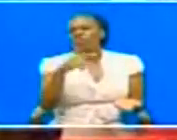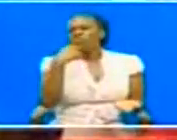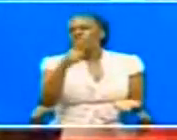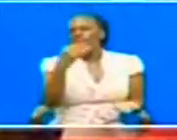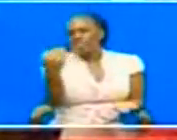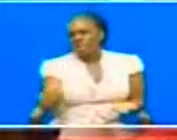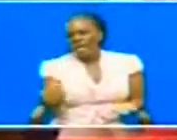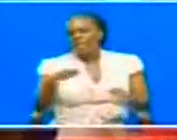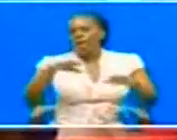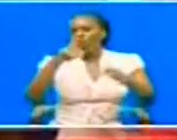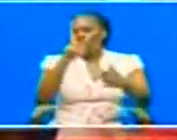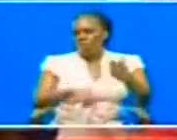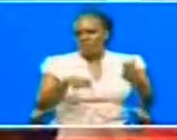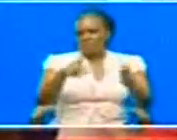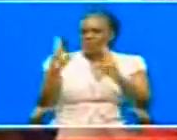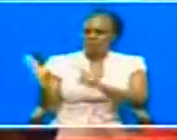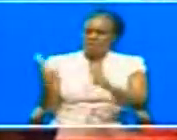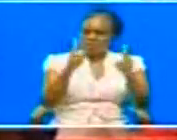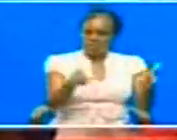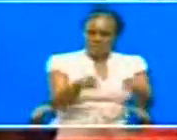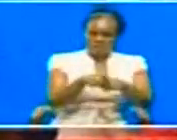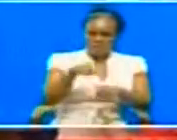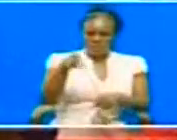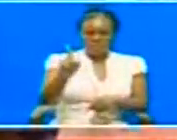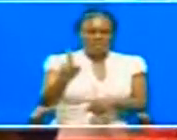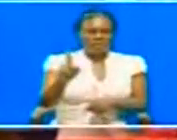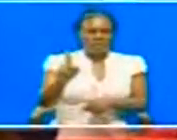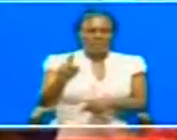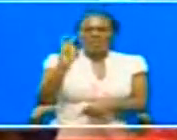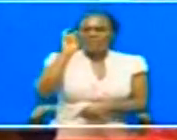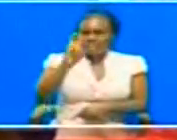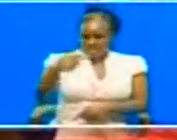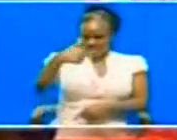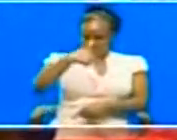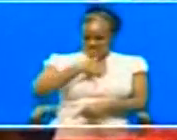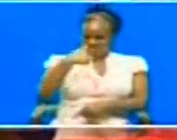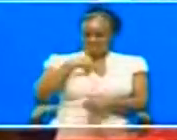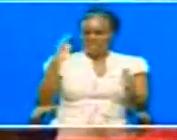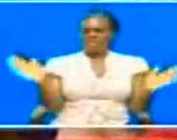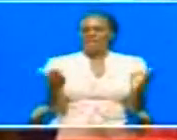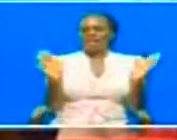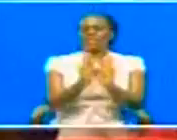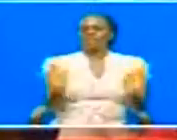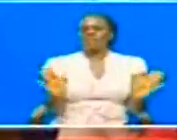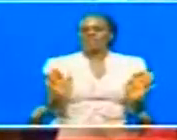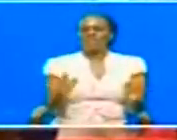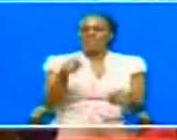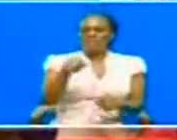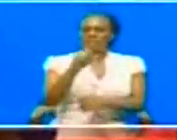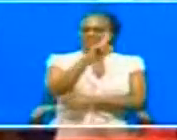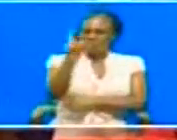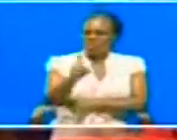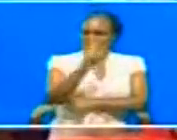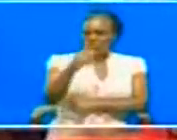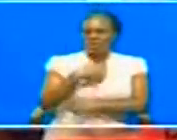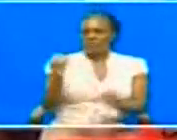them? How are you going to teach them that they are normal like you? They just see me, so I'll be the inspiration. And they won't even have